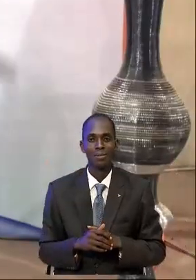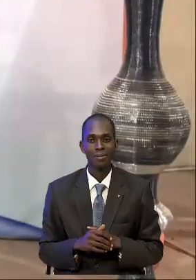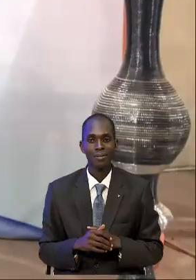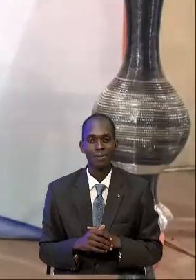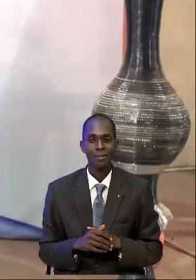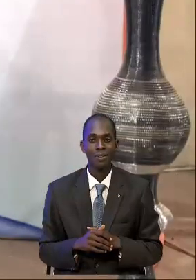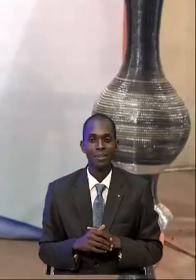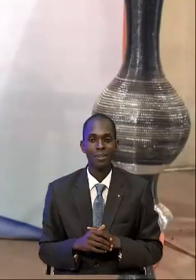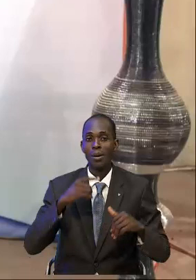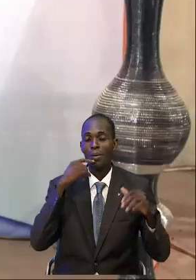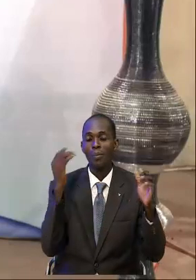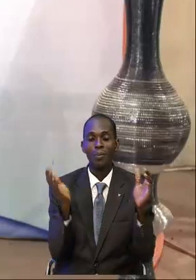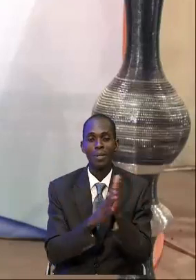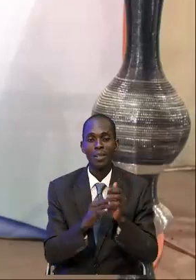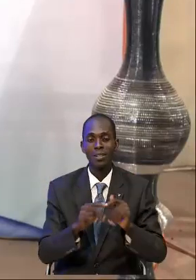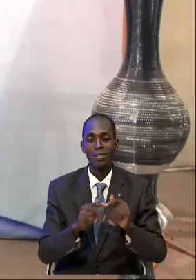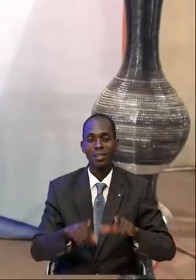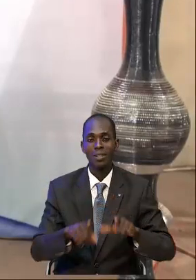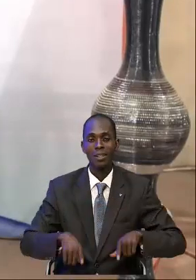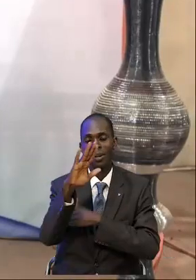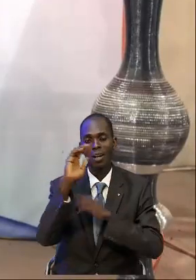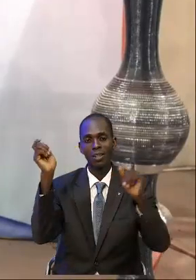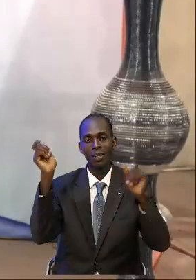Praise the Lord!